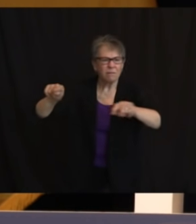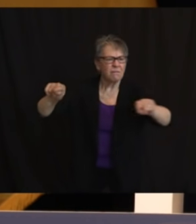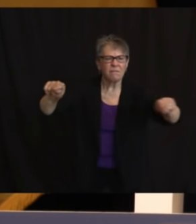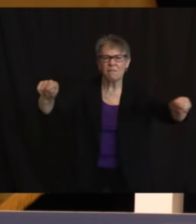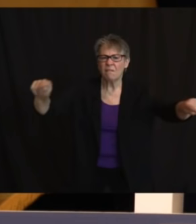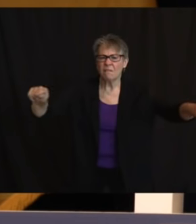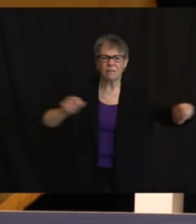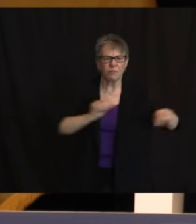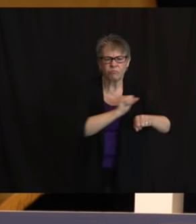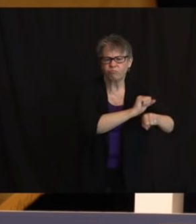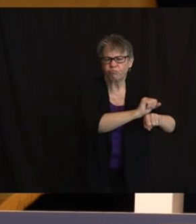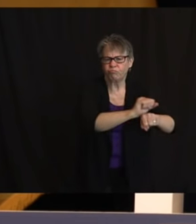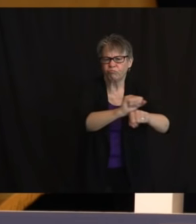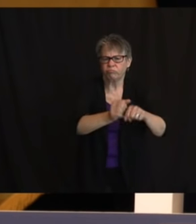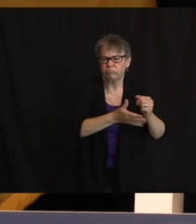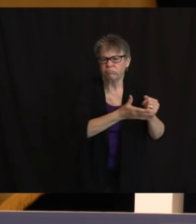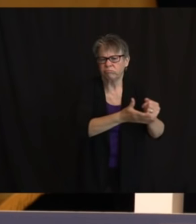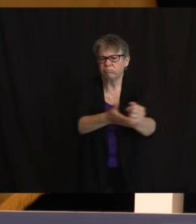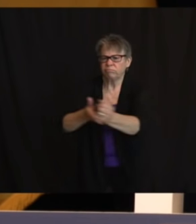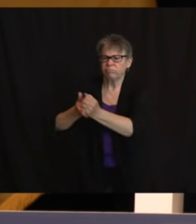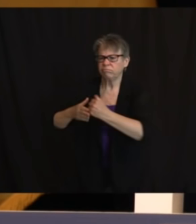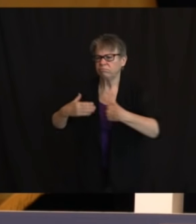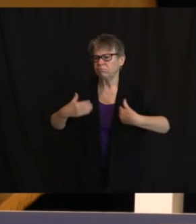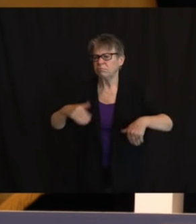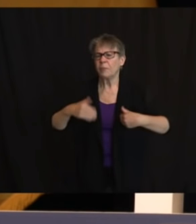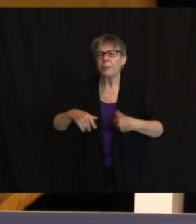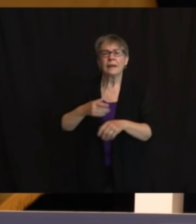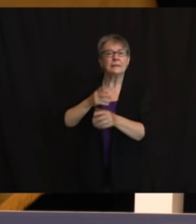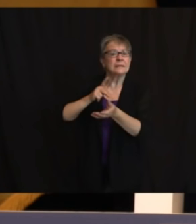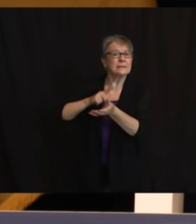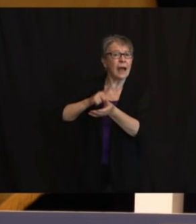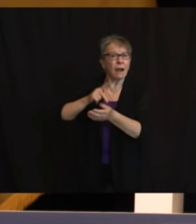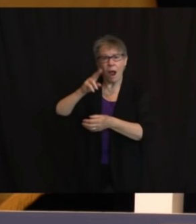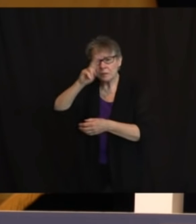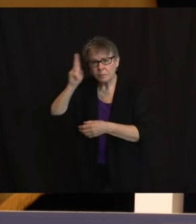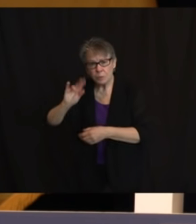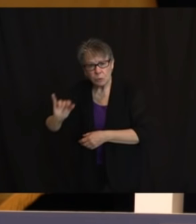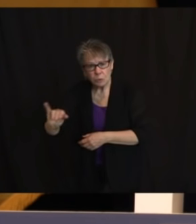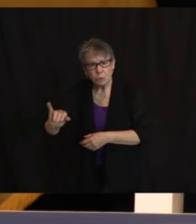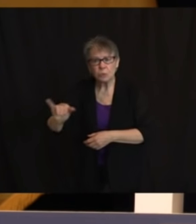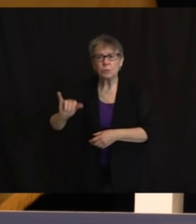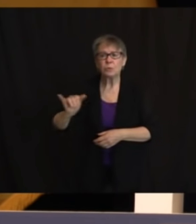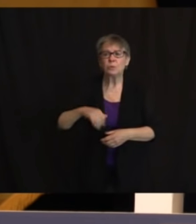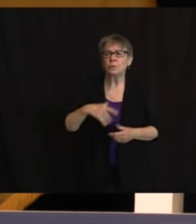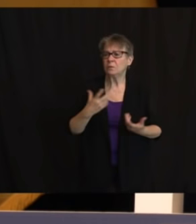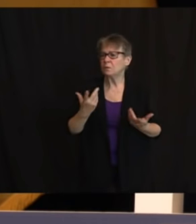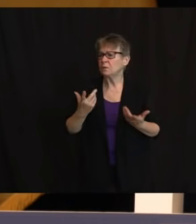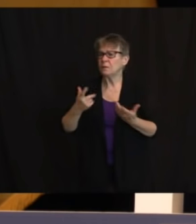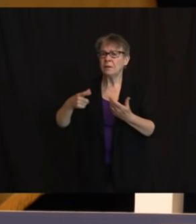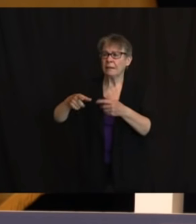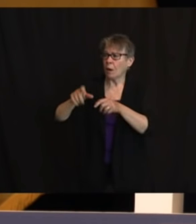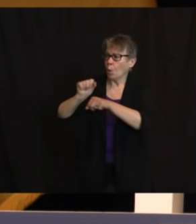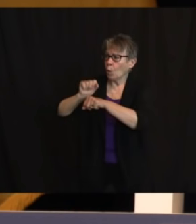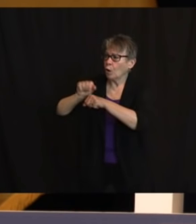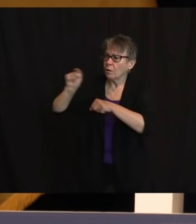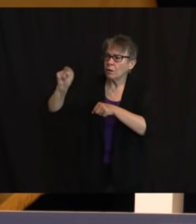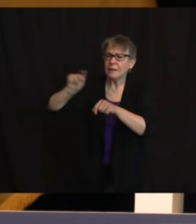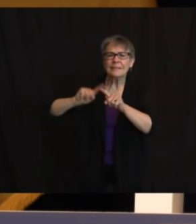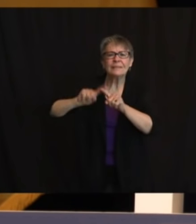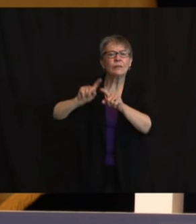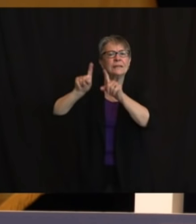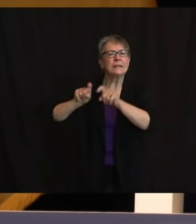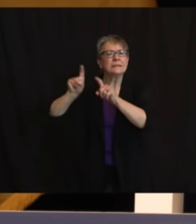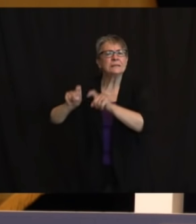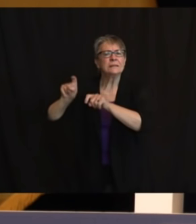hospitals, our nursing homes, and assisted living facilities. They are working at our testing sites, and they are helping our local health